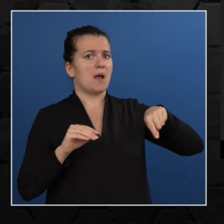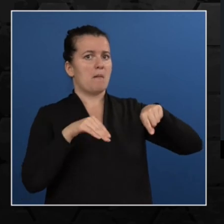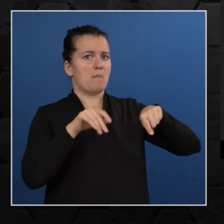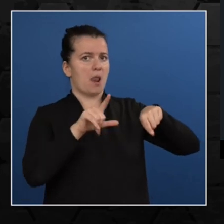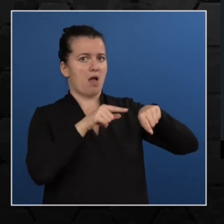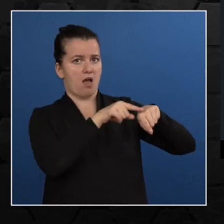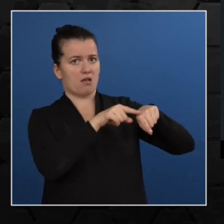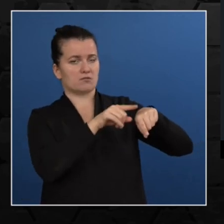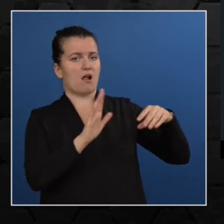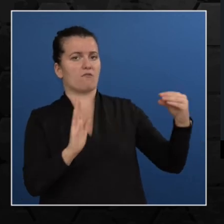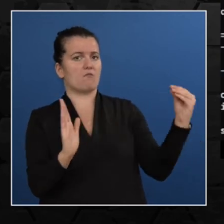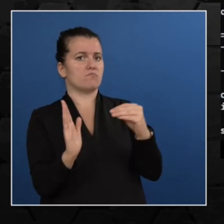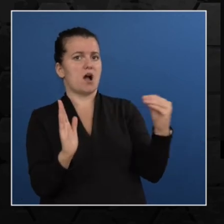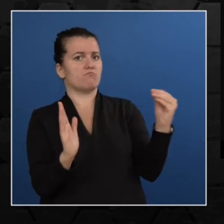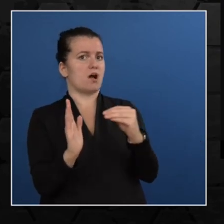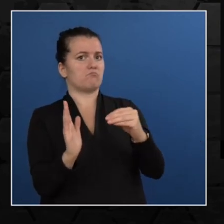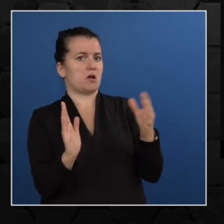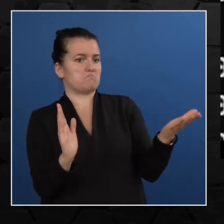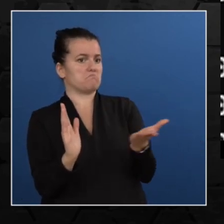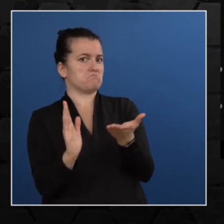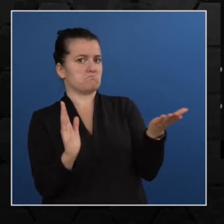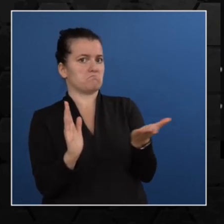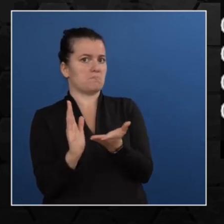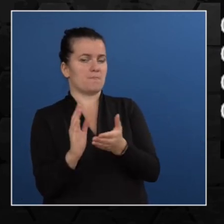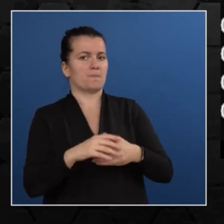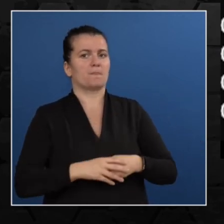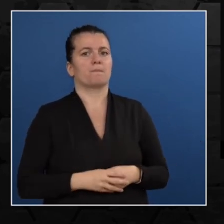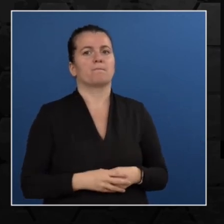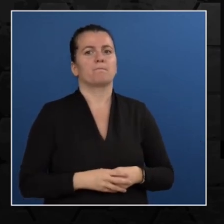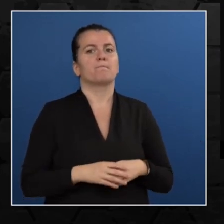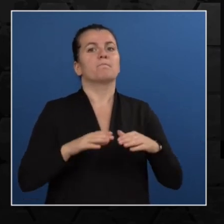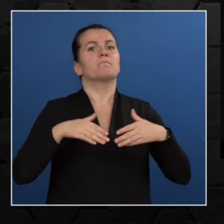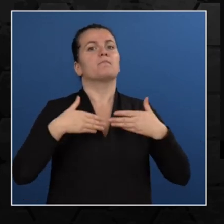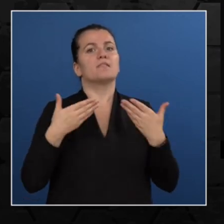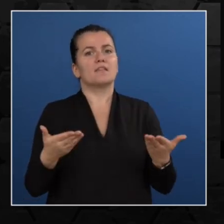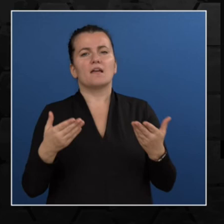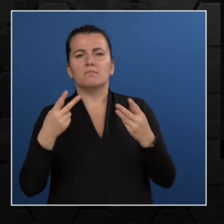second part for the results, going to the results